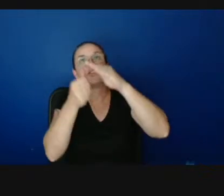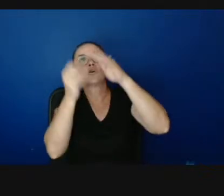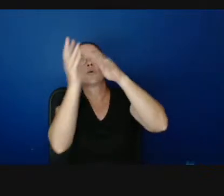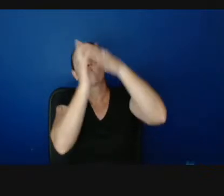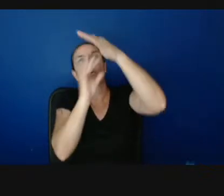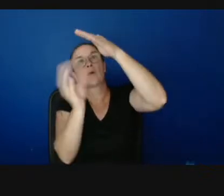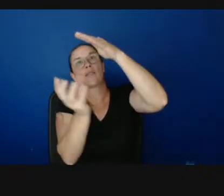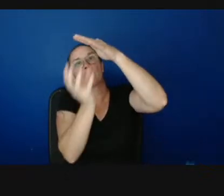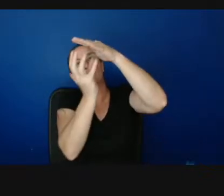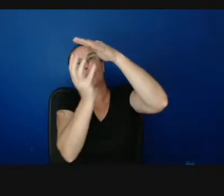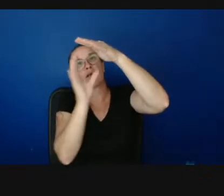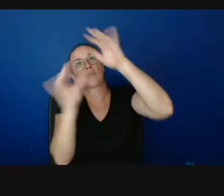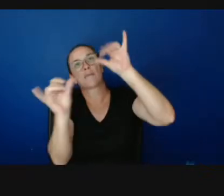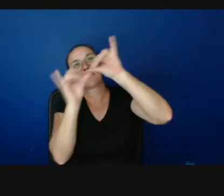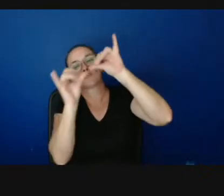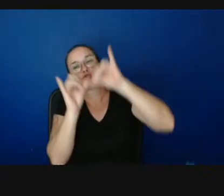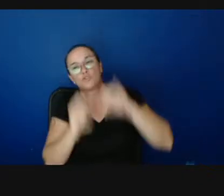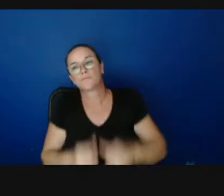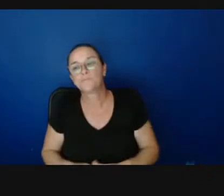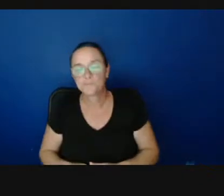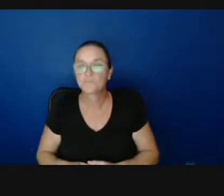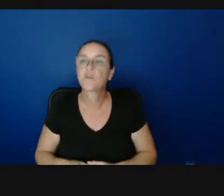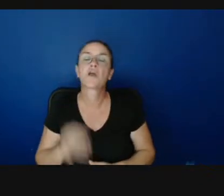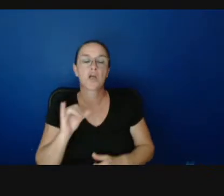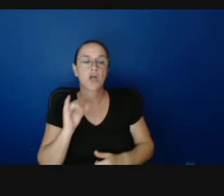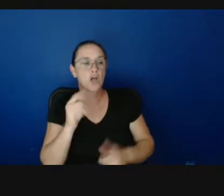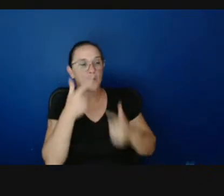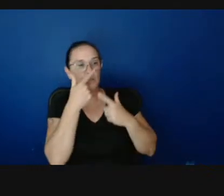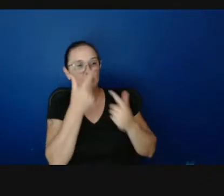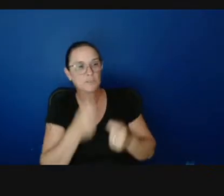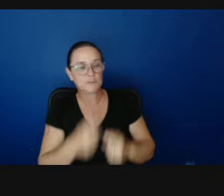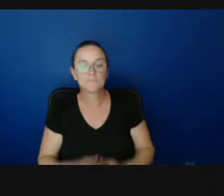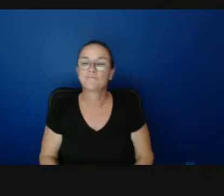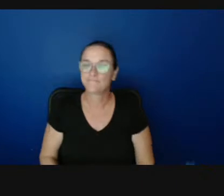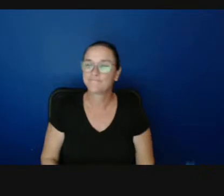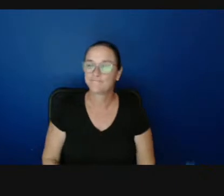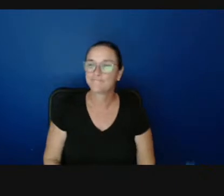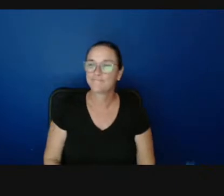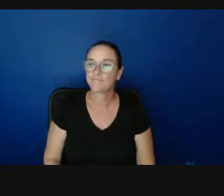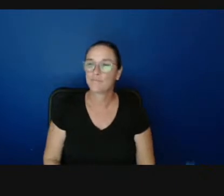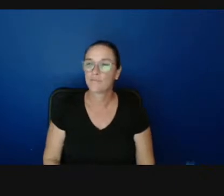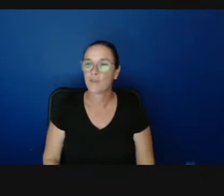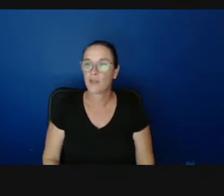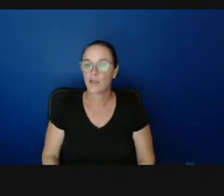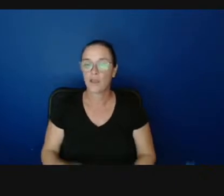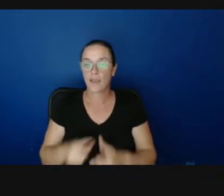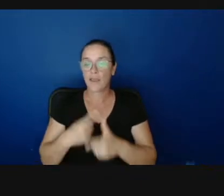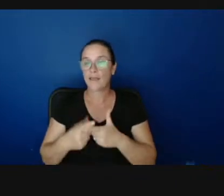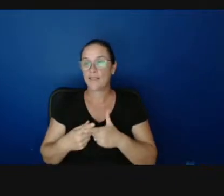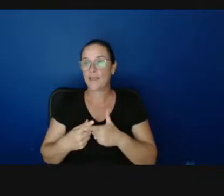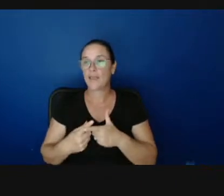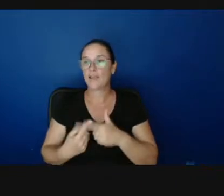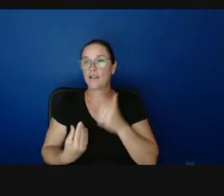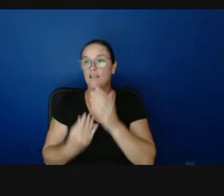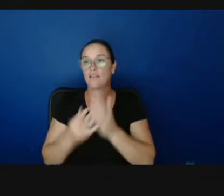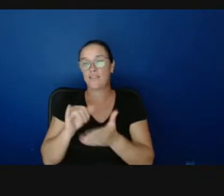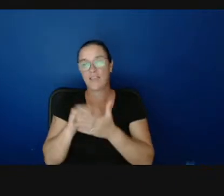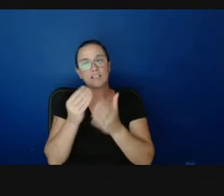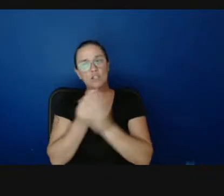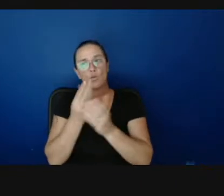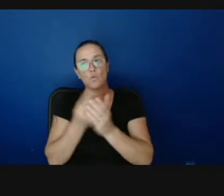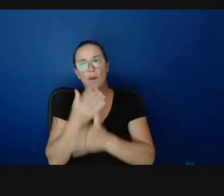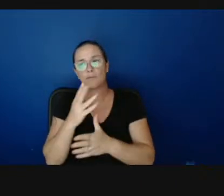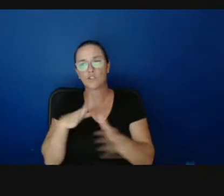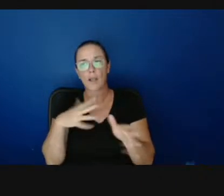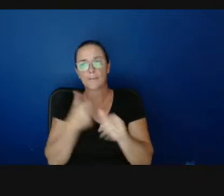wind conditions. Oh, good to know. Yeah. And then, so that's kind of the eruption update. I also